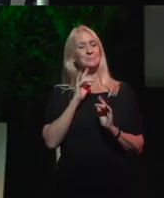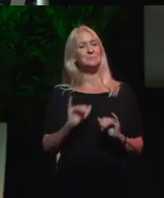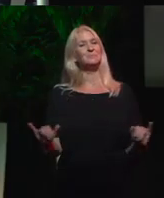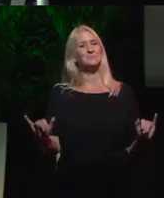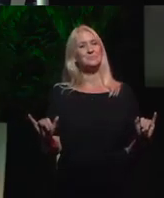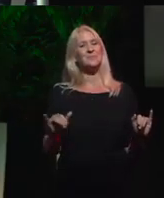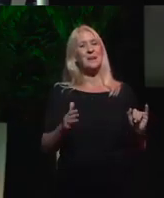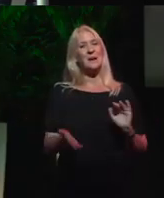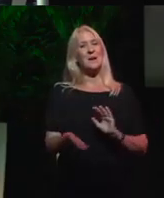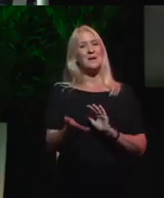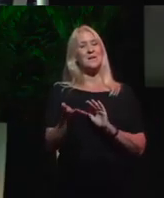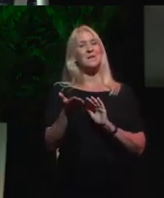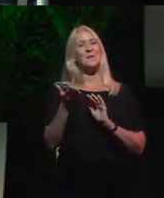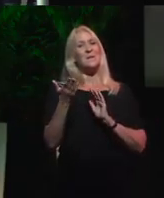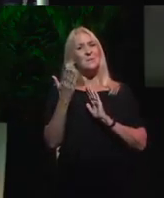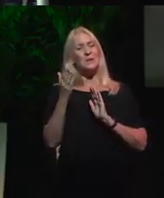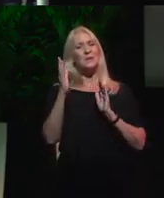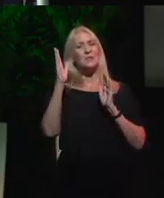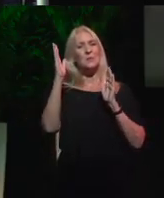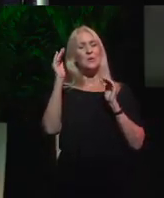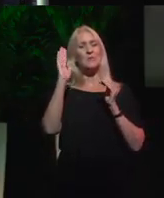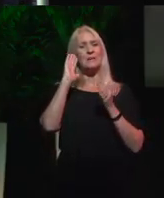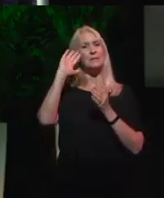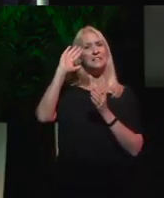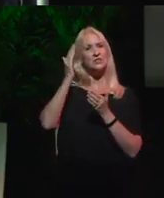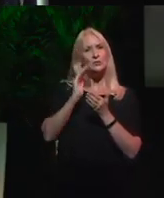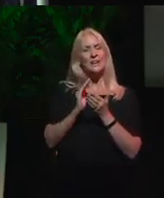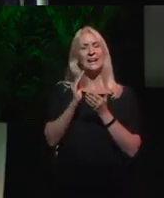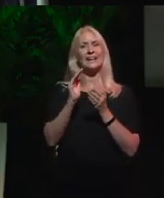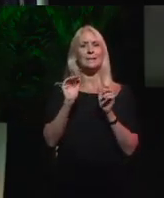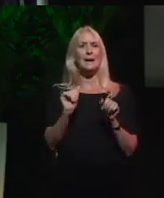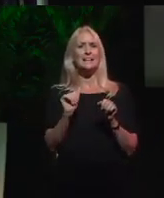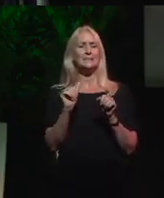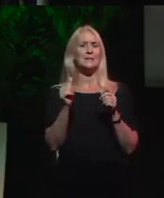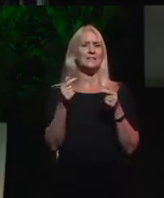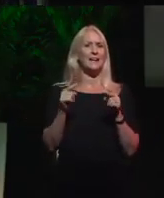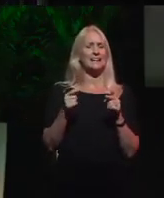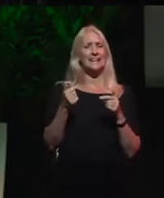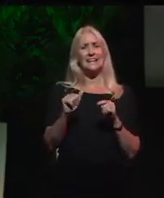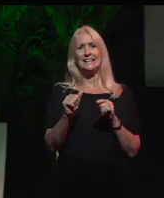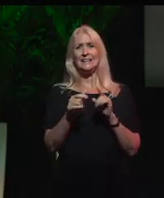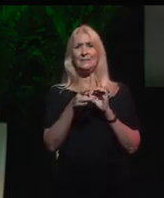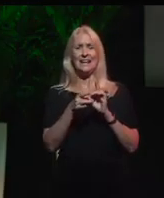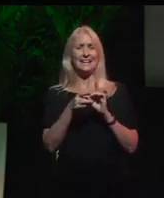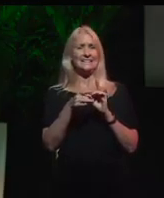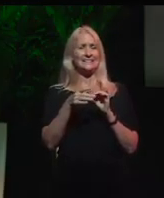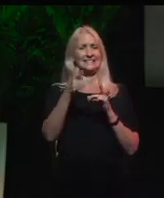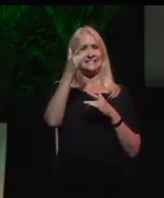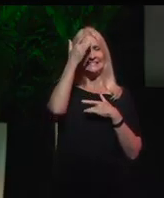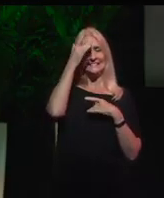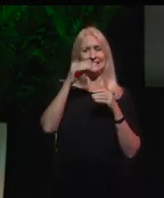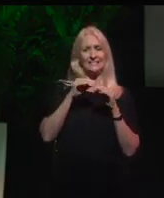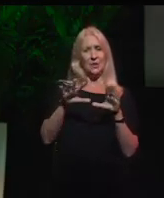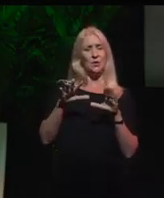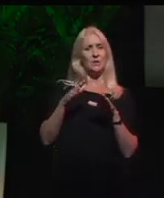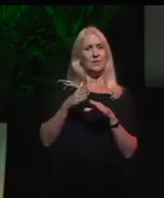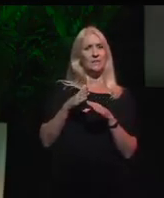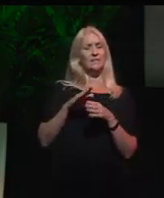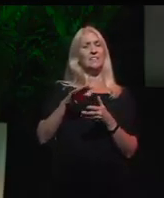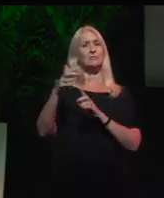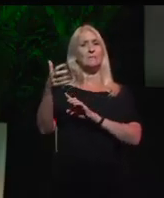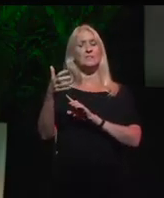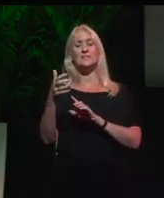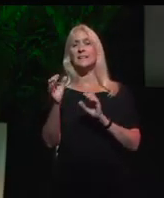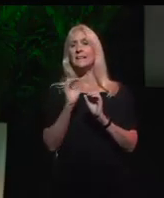Our approach will also hopefully shrink the possible effect of any potential disease-related disruptions. None of this could